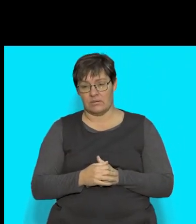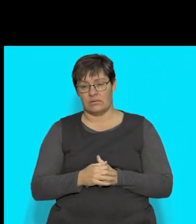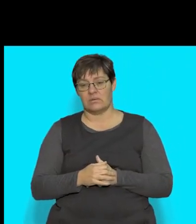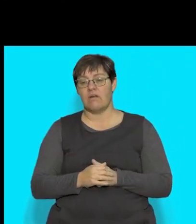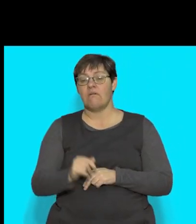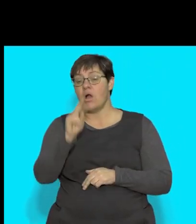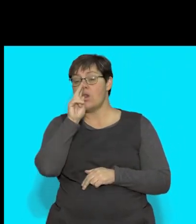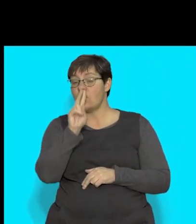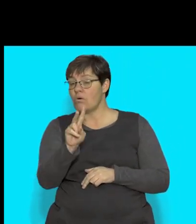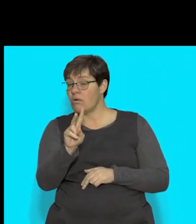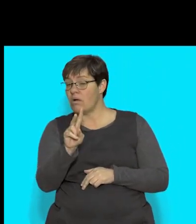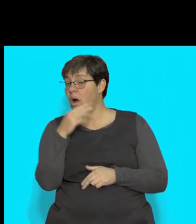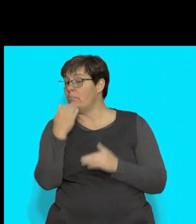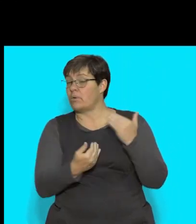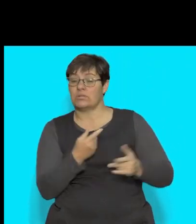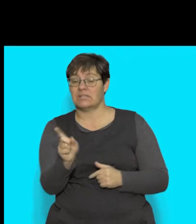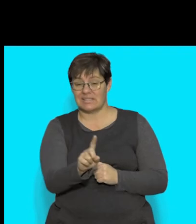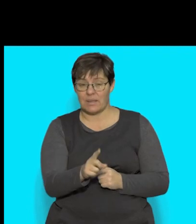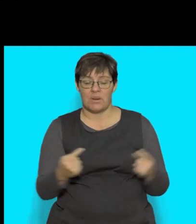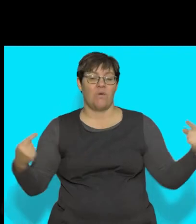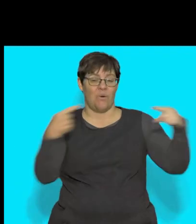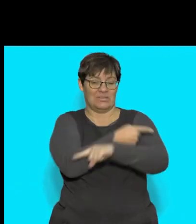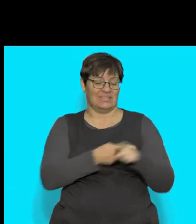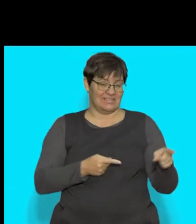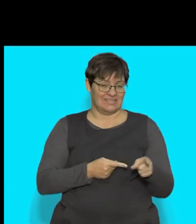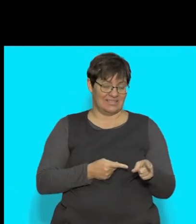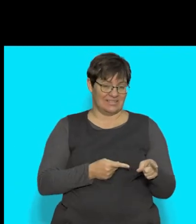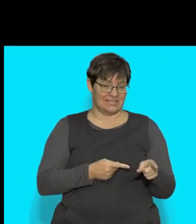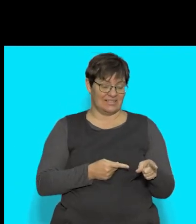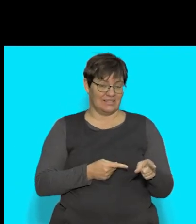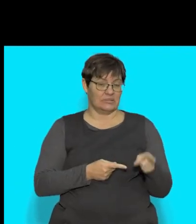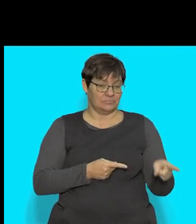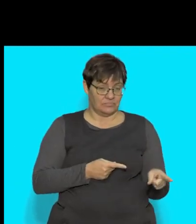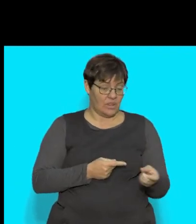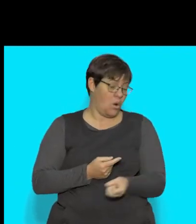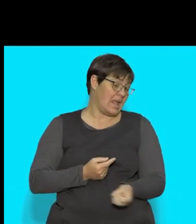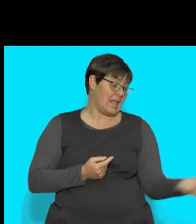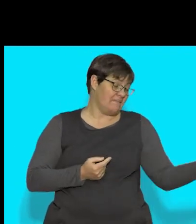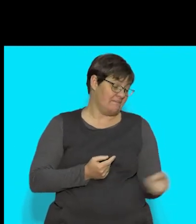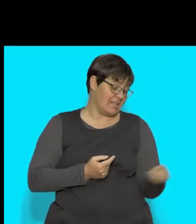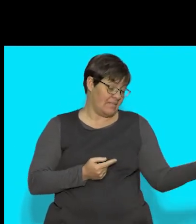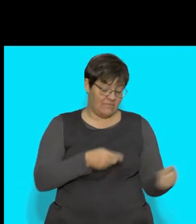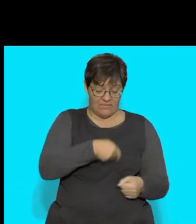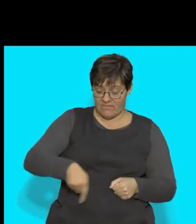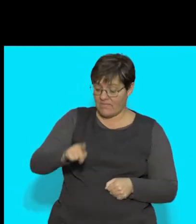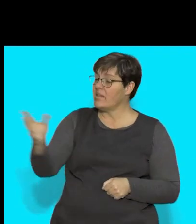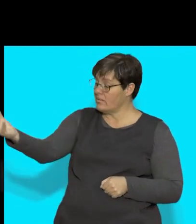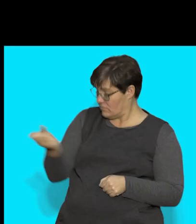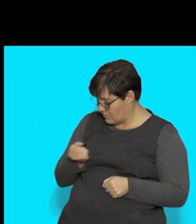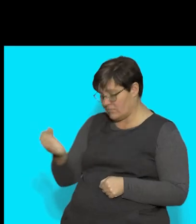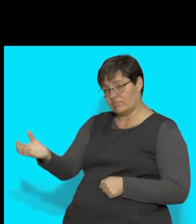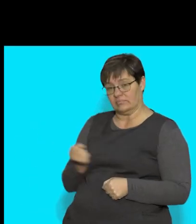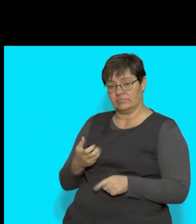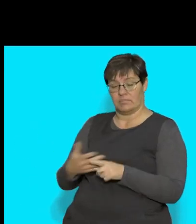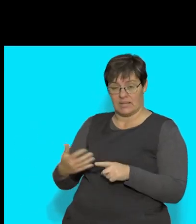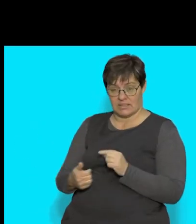look at this process, right, as I said to you, it's the opposite. If I go to this diagram over here, the one that we did earlier.